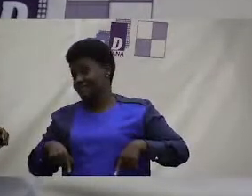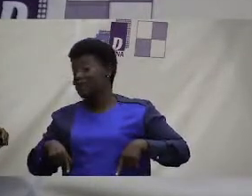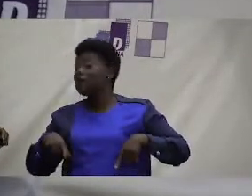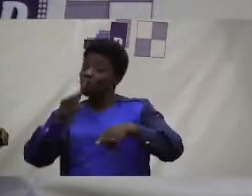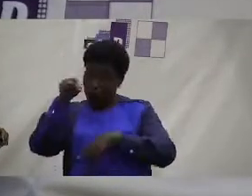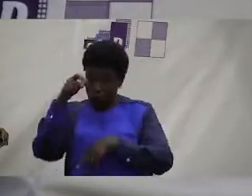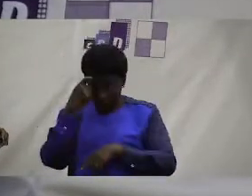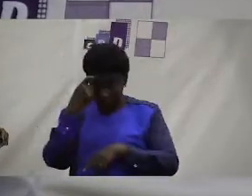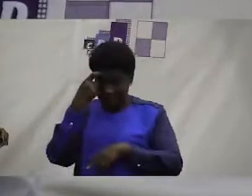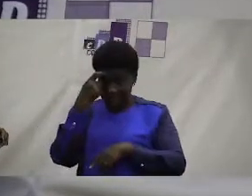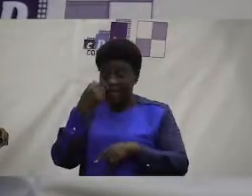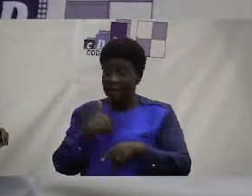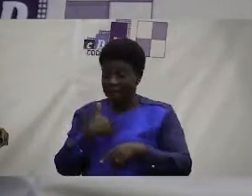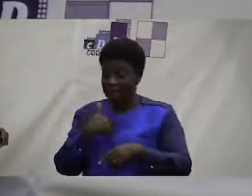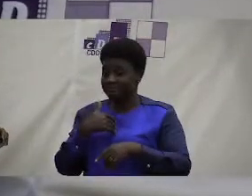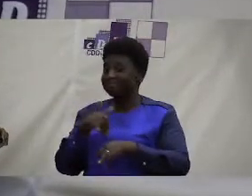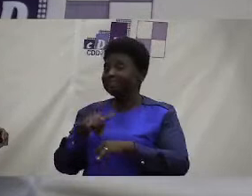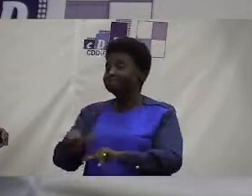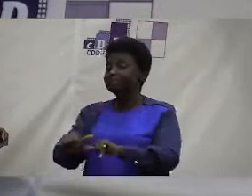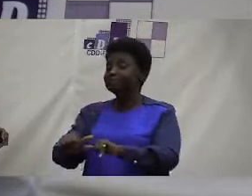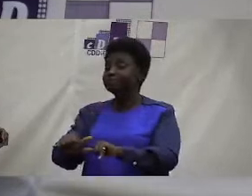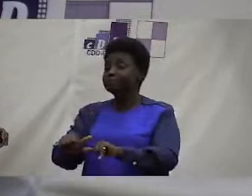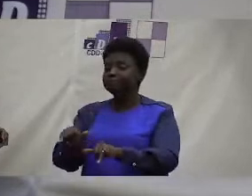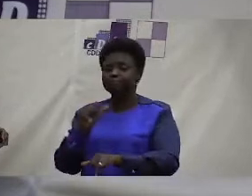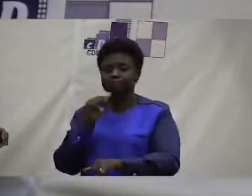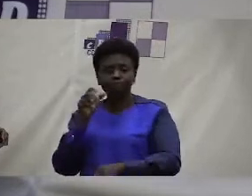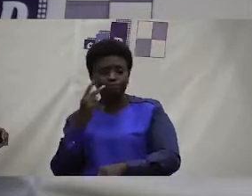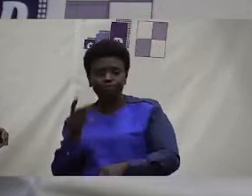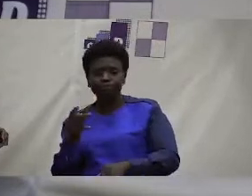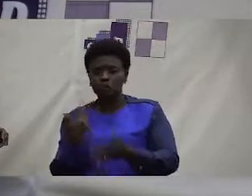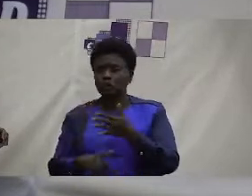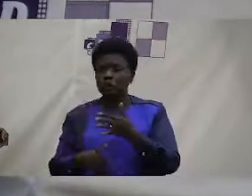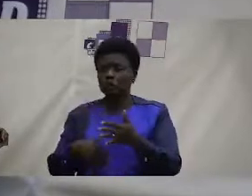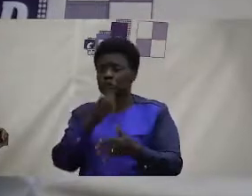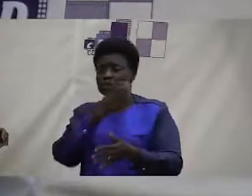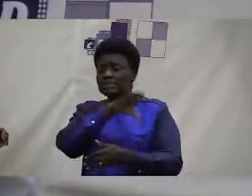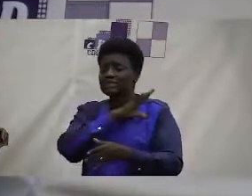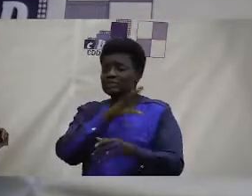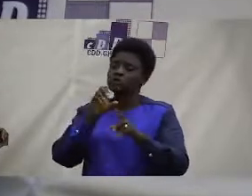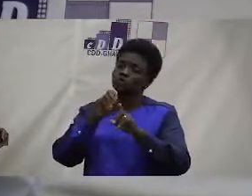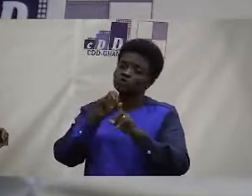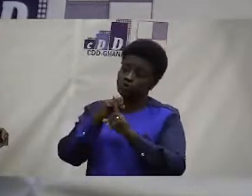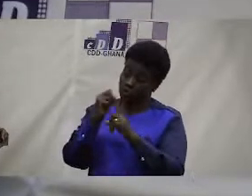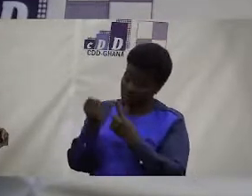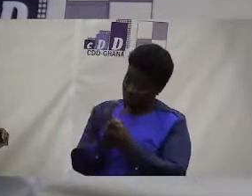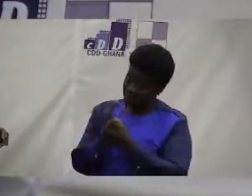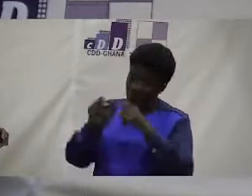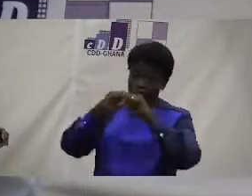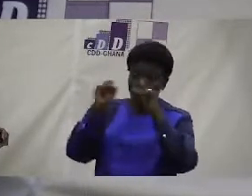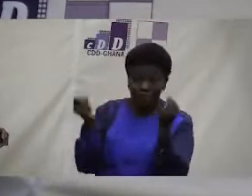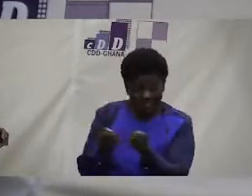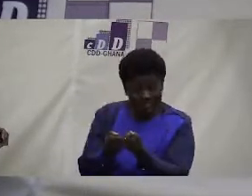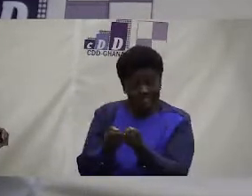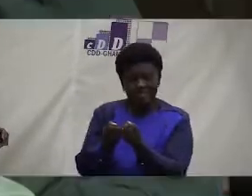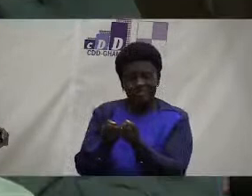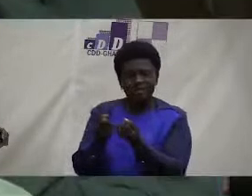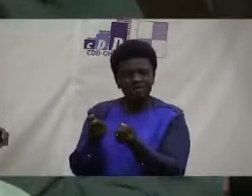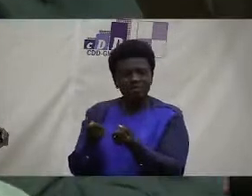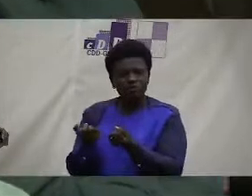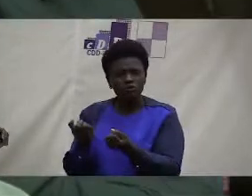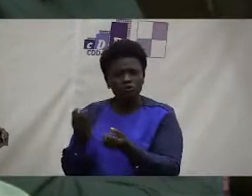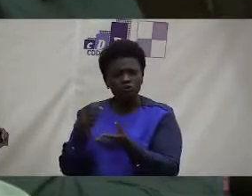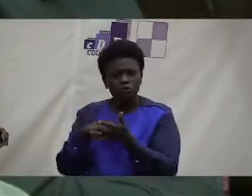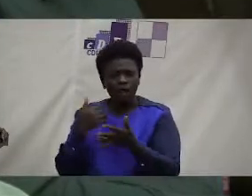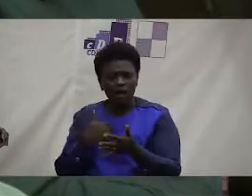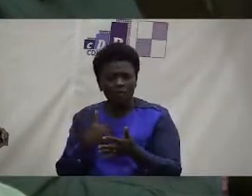governments are establishing their own civil society. Illiberal actors are funding civic